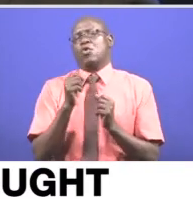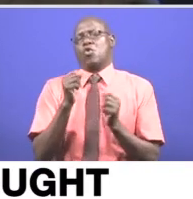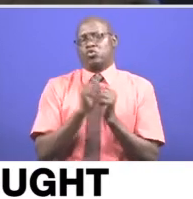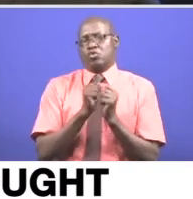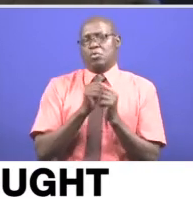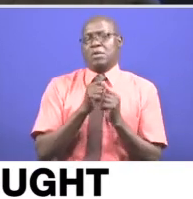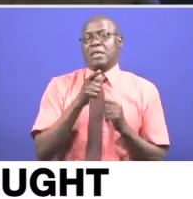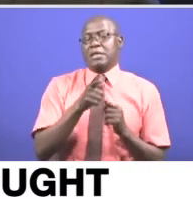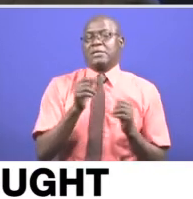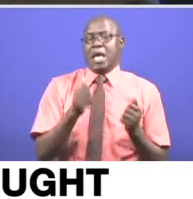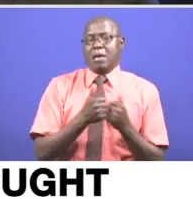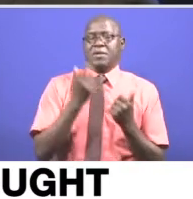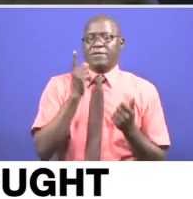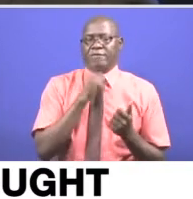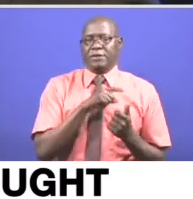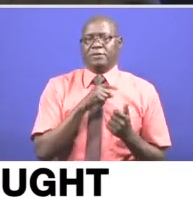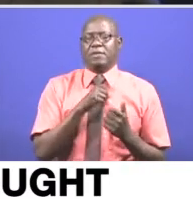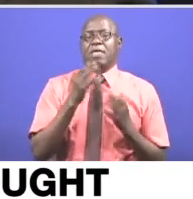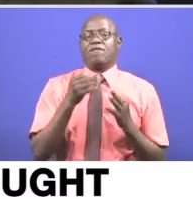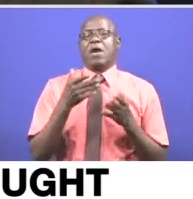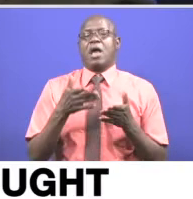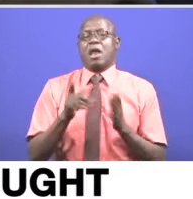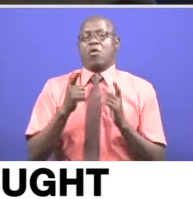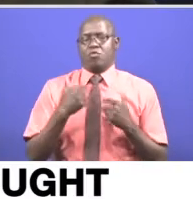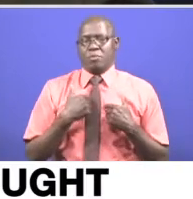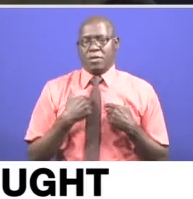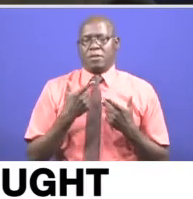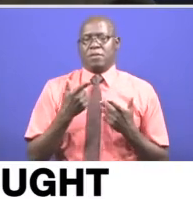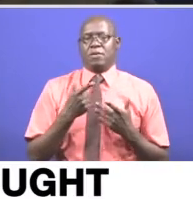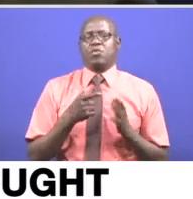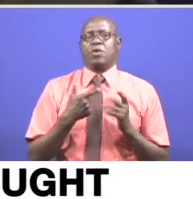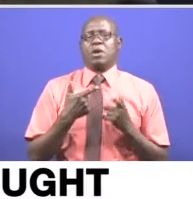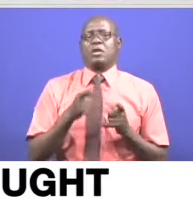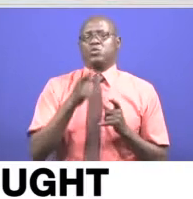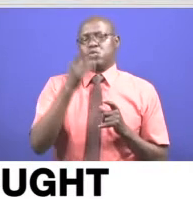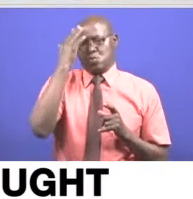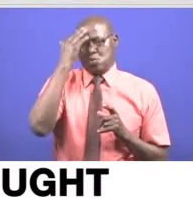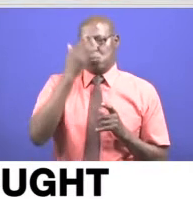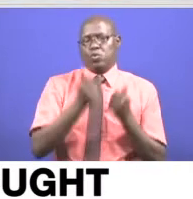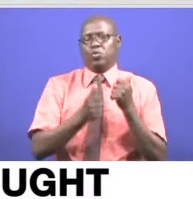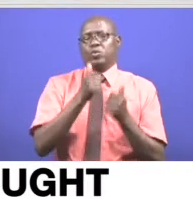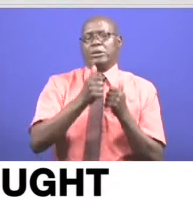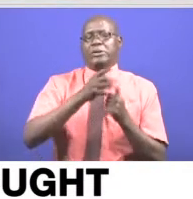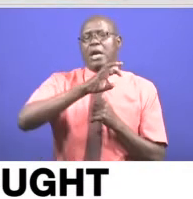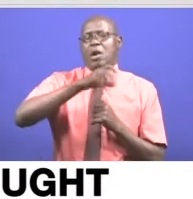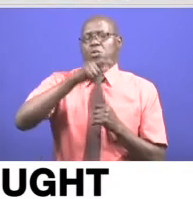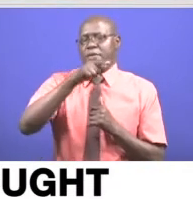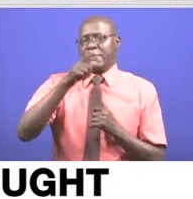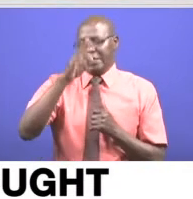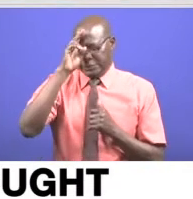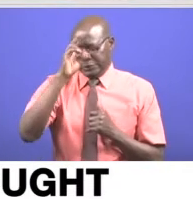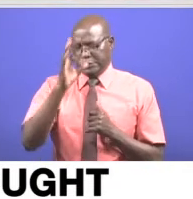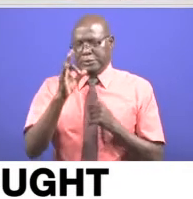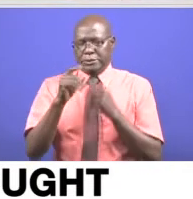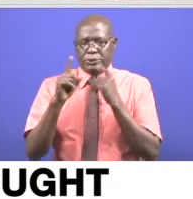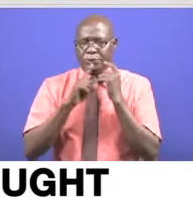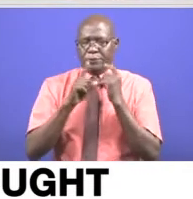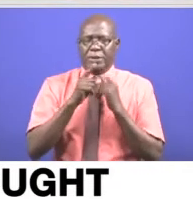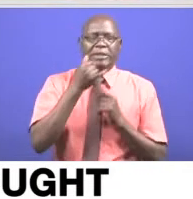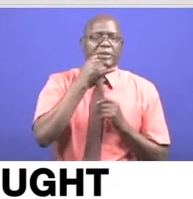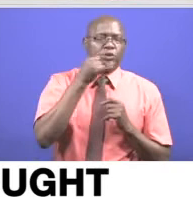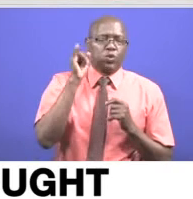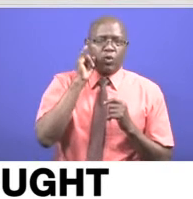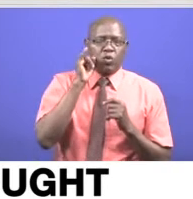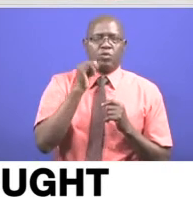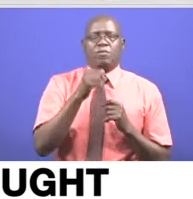happened. Mm-hmm. And if you permit me, I'll let you know which counties mm-hmm. are under serious alert. Yes. We have Isiolo,